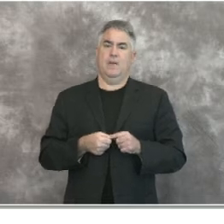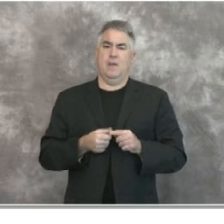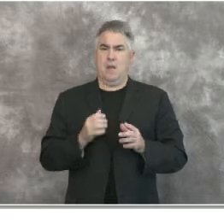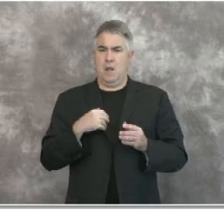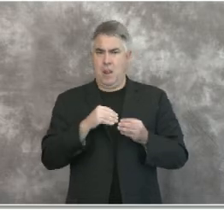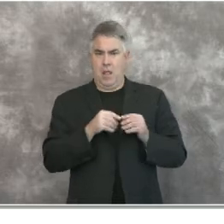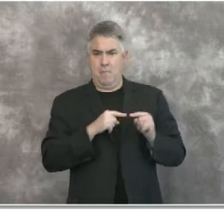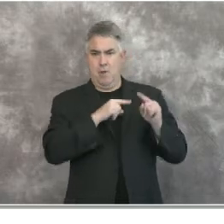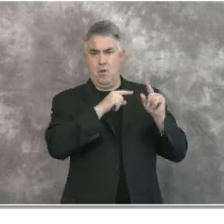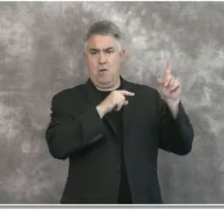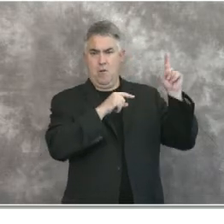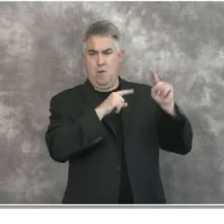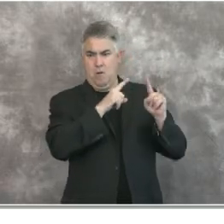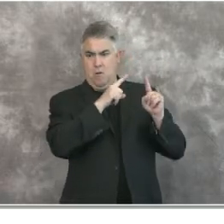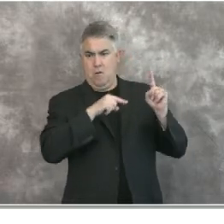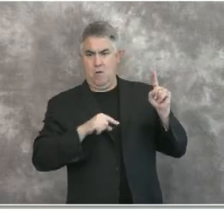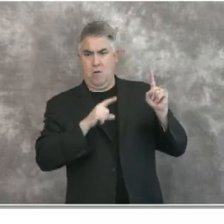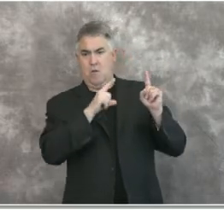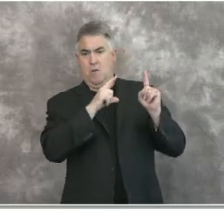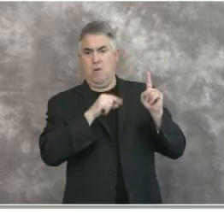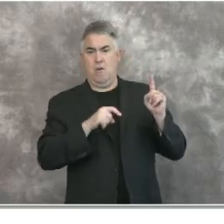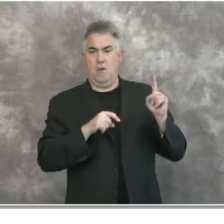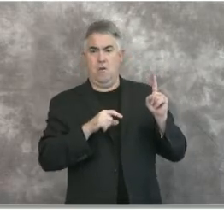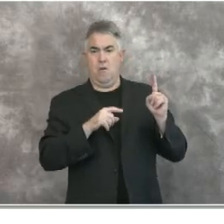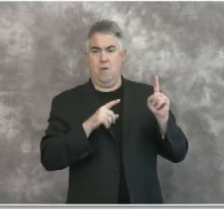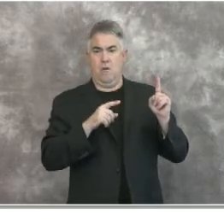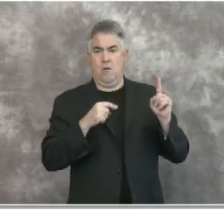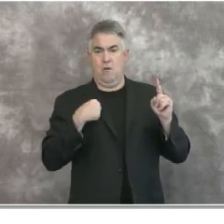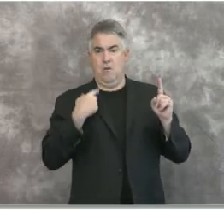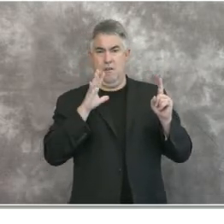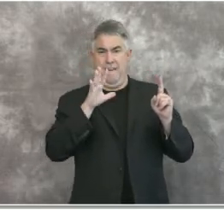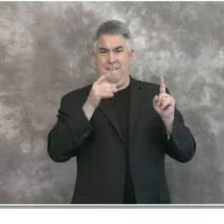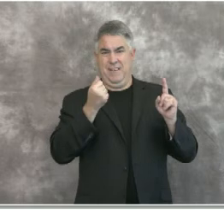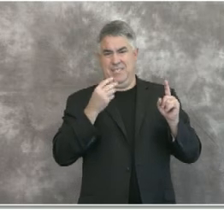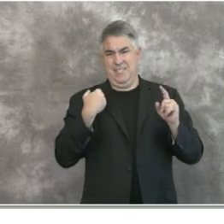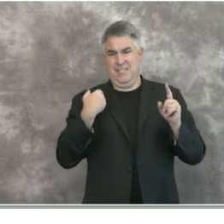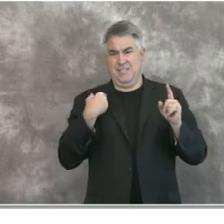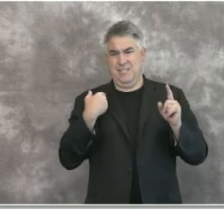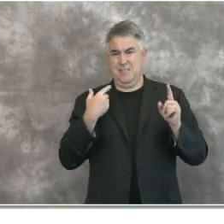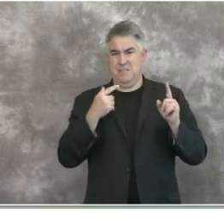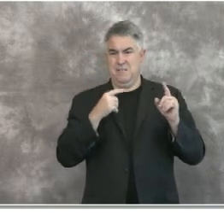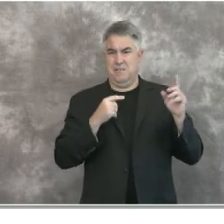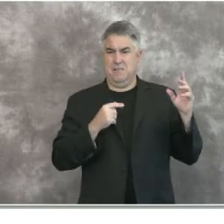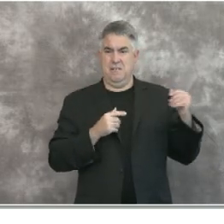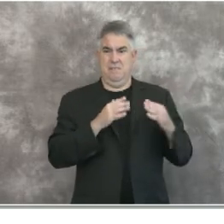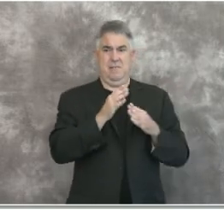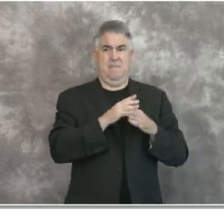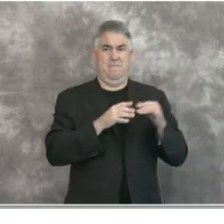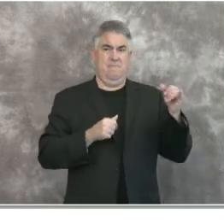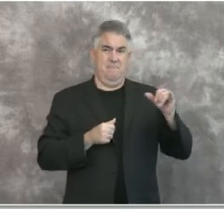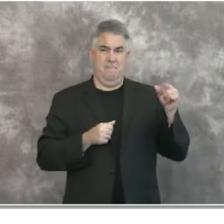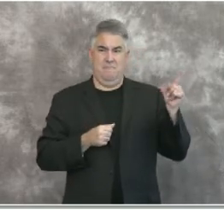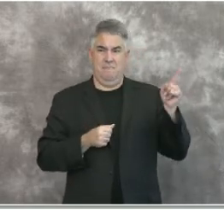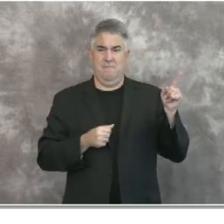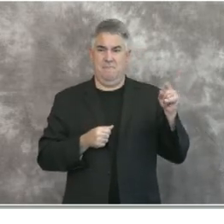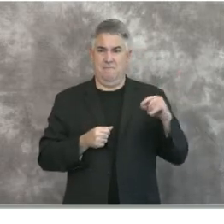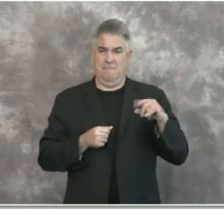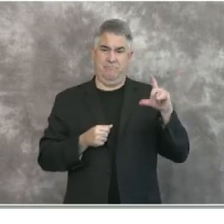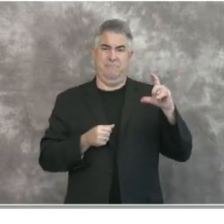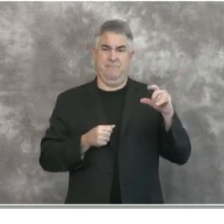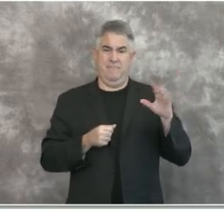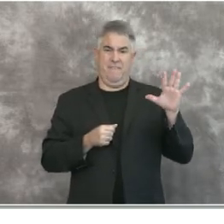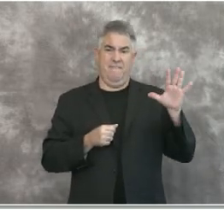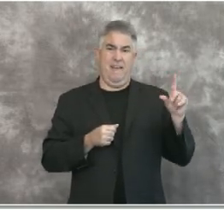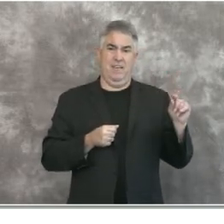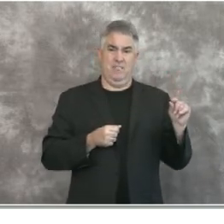since May 16th, the highest number was on the 20th